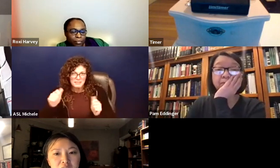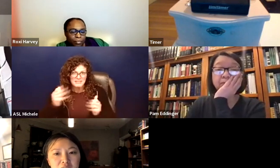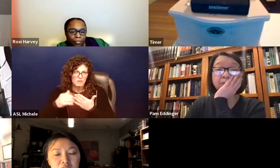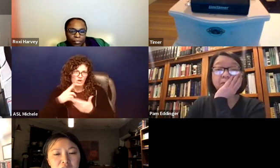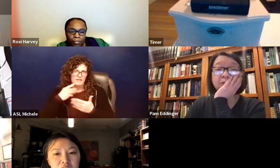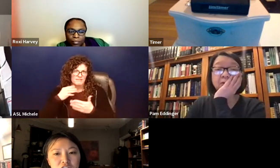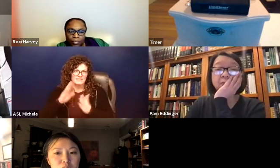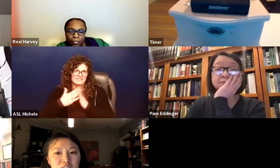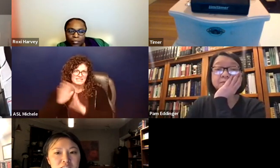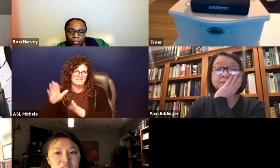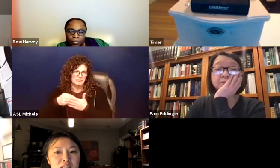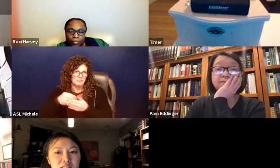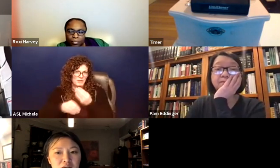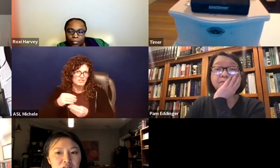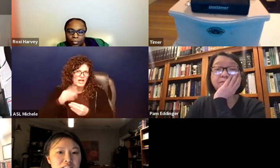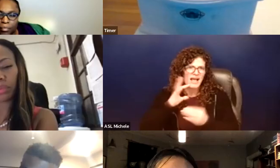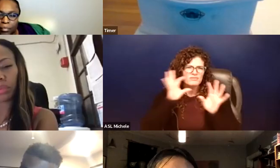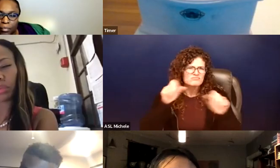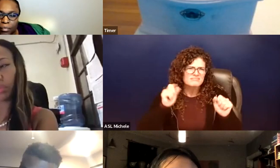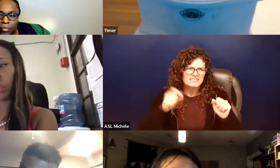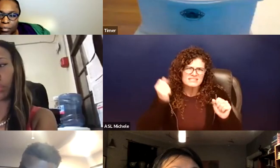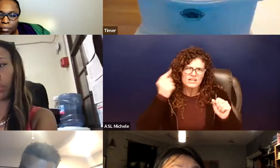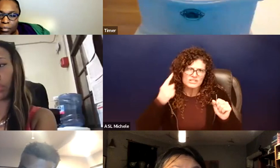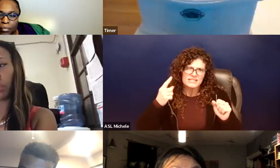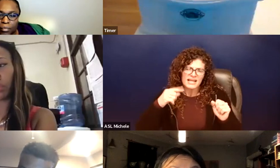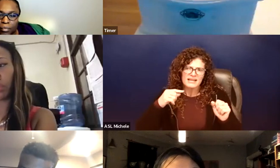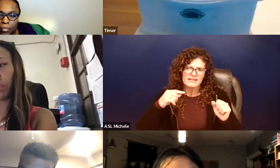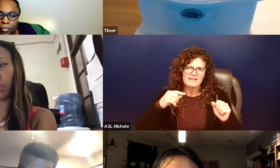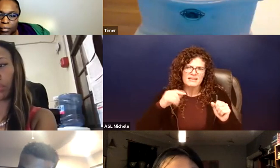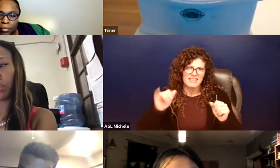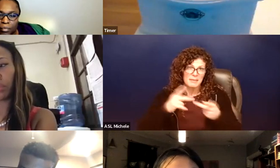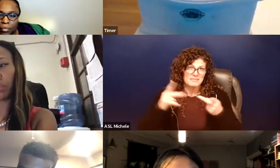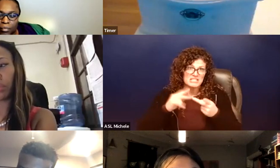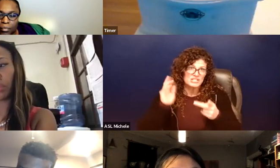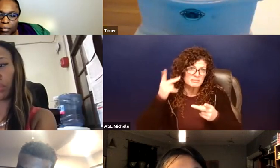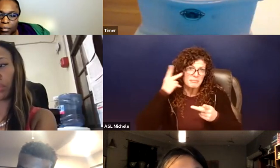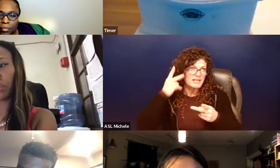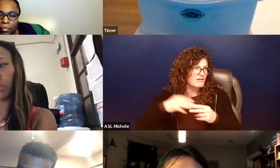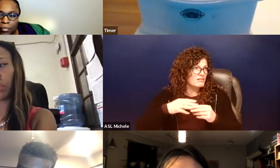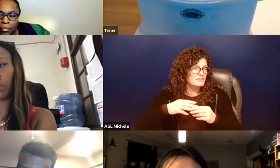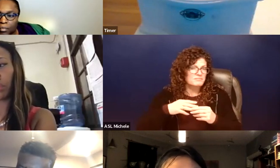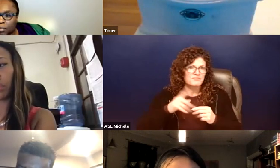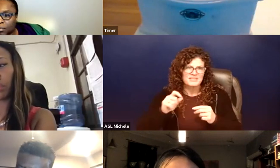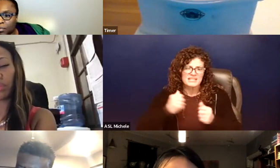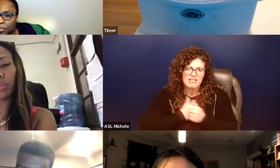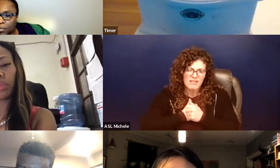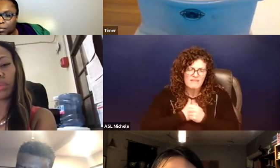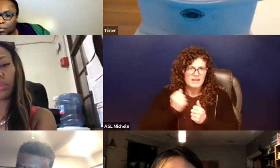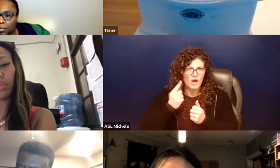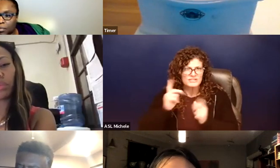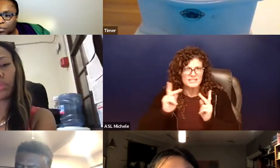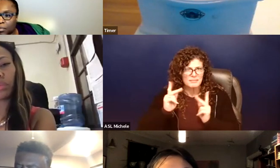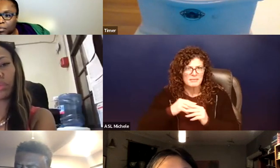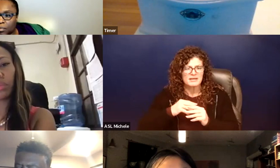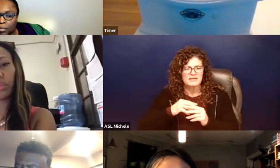budget, and the superintendent needs to understand that they are in a political position. They need to love and understand people.